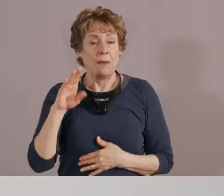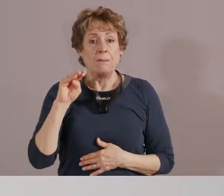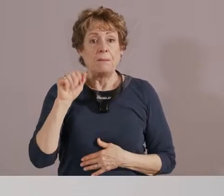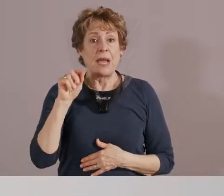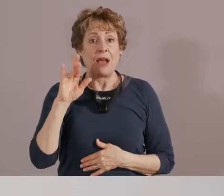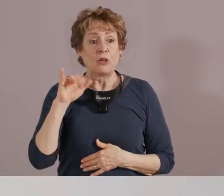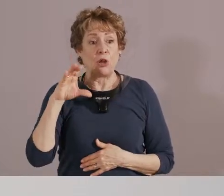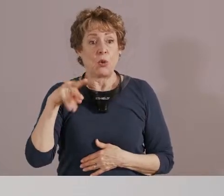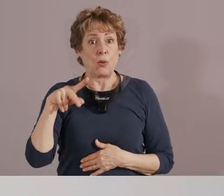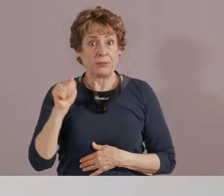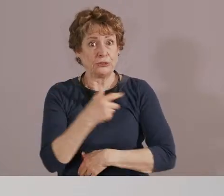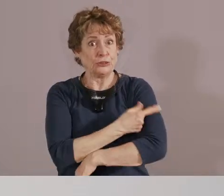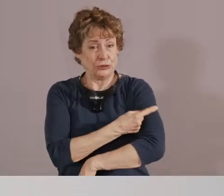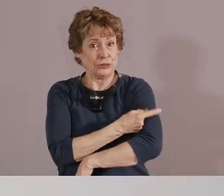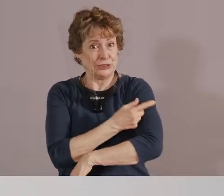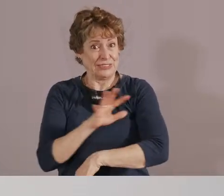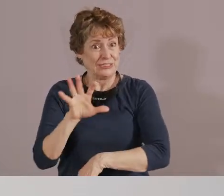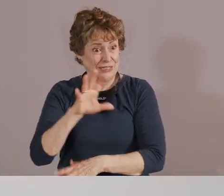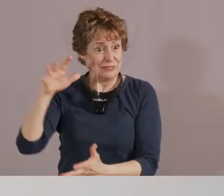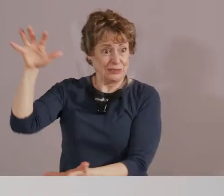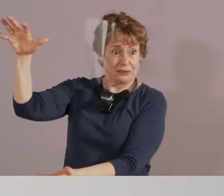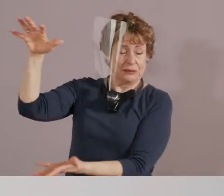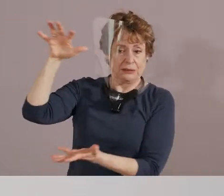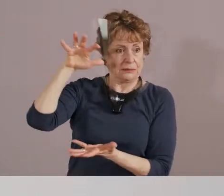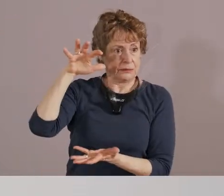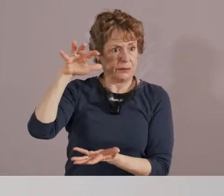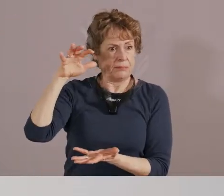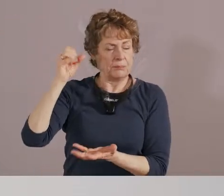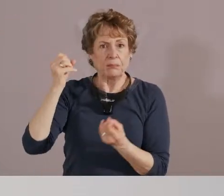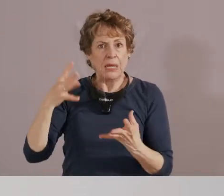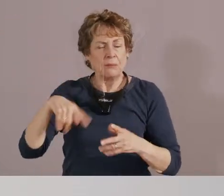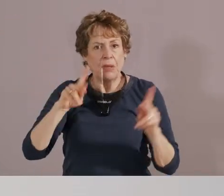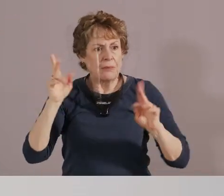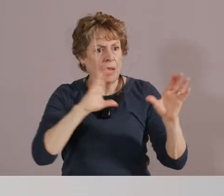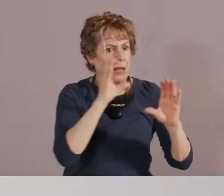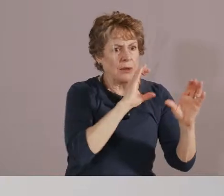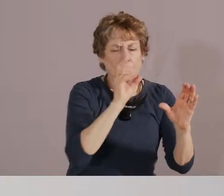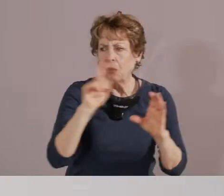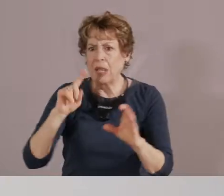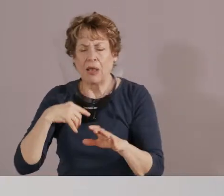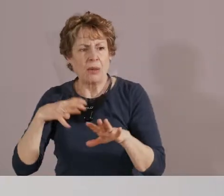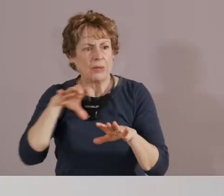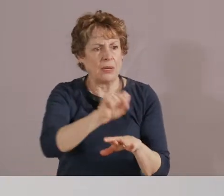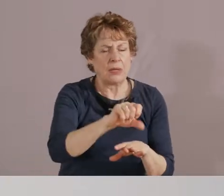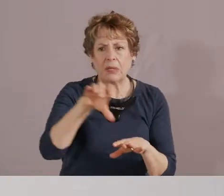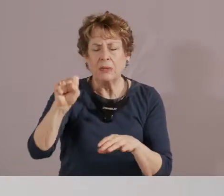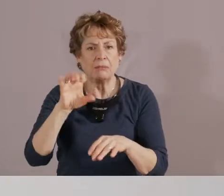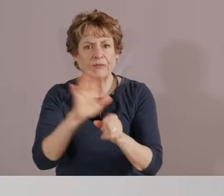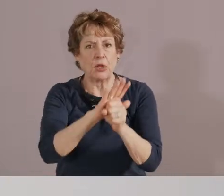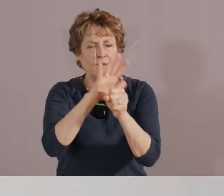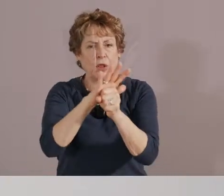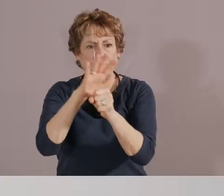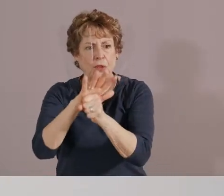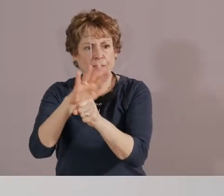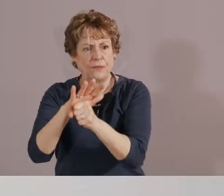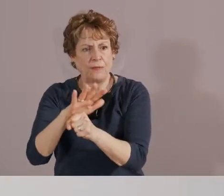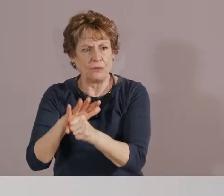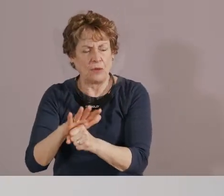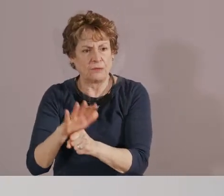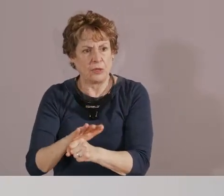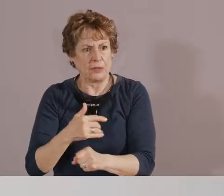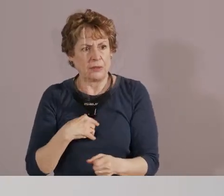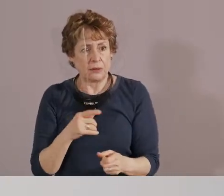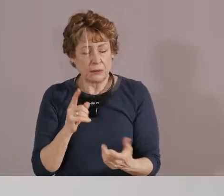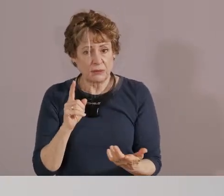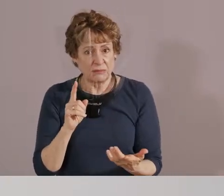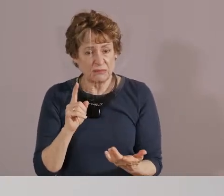elsewhere, including State Farm Stadium. So we have a lot of people worried that this doesn't guarantee my second dose, basically. I know that